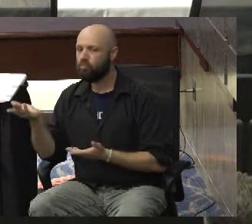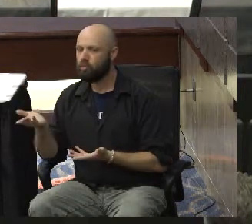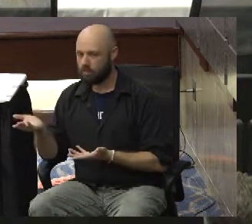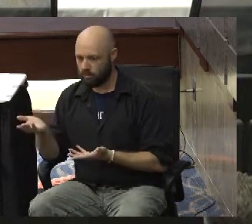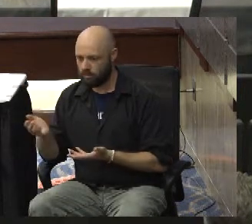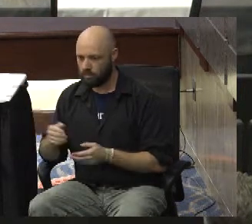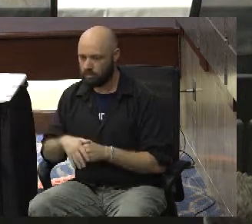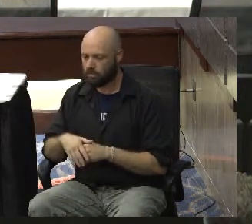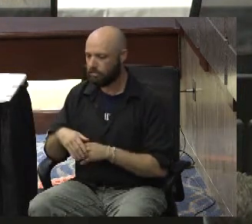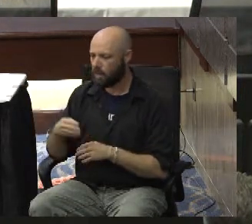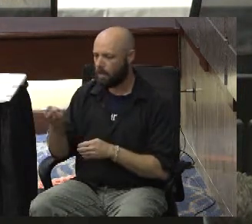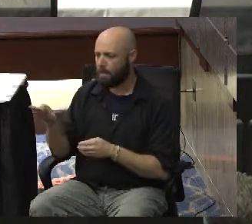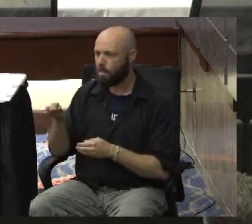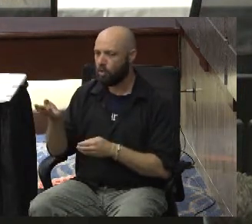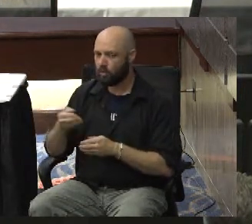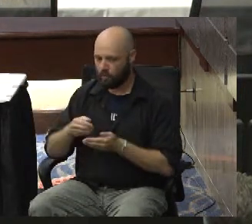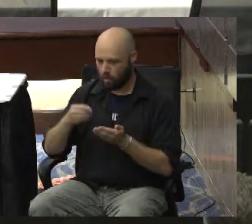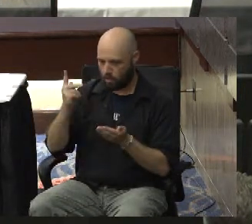Motion for approval.